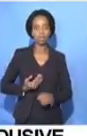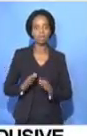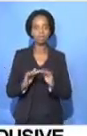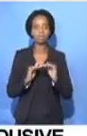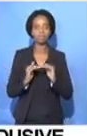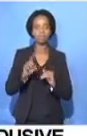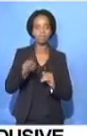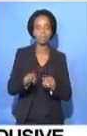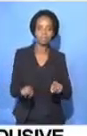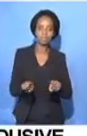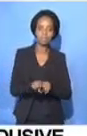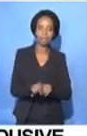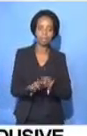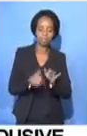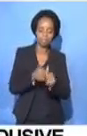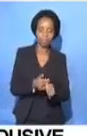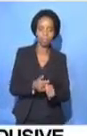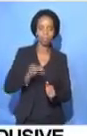gender protocol.